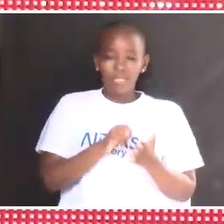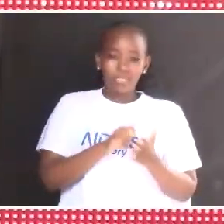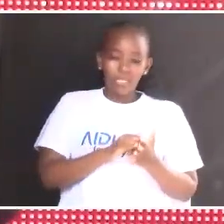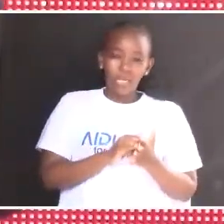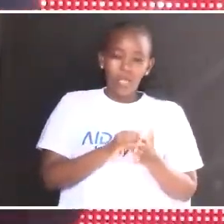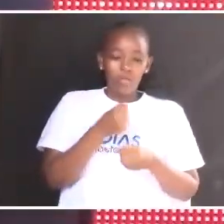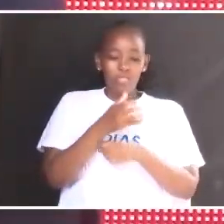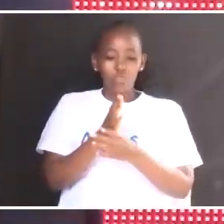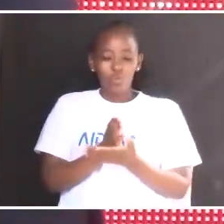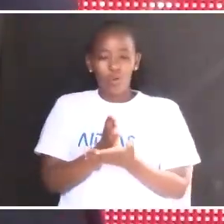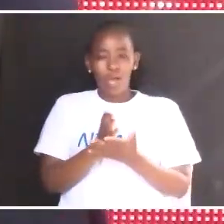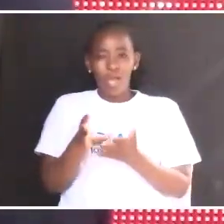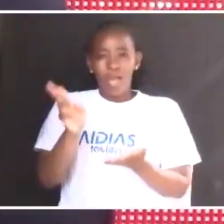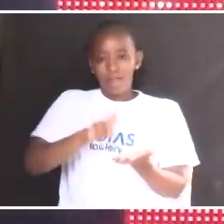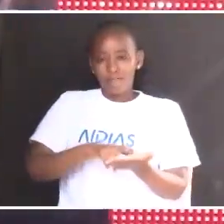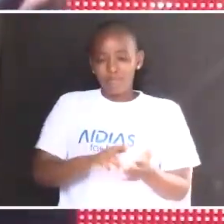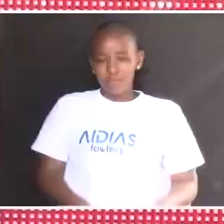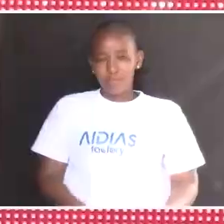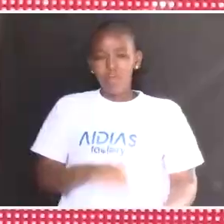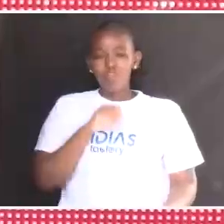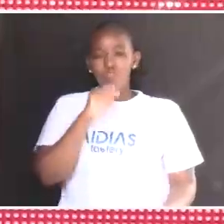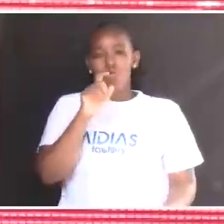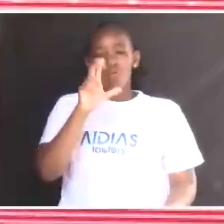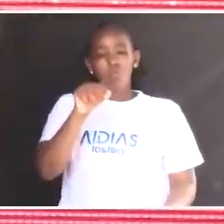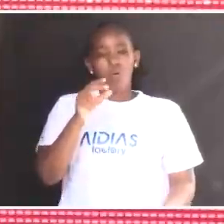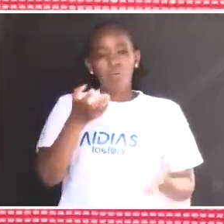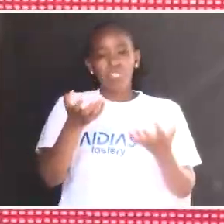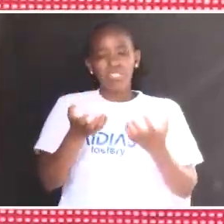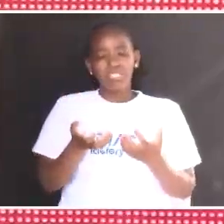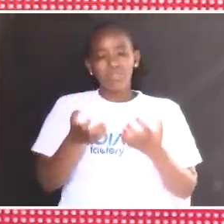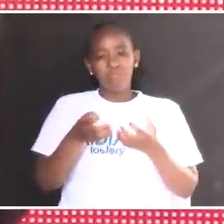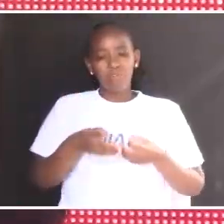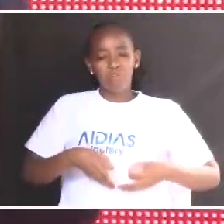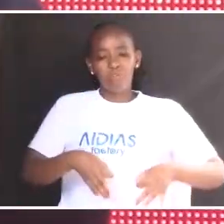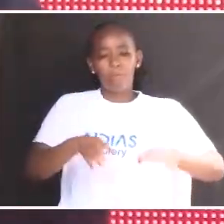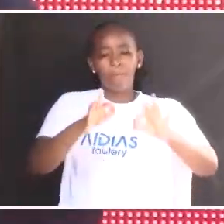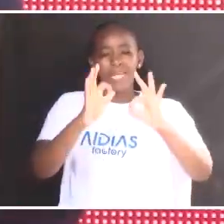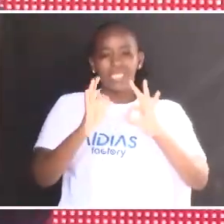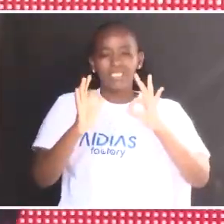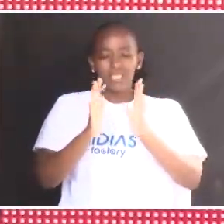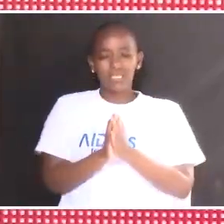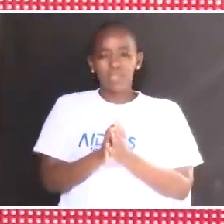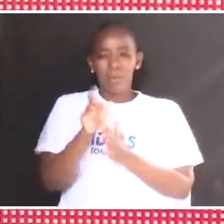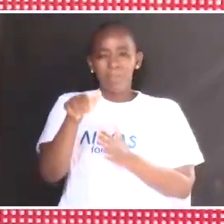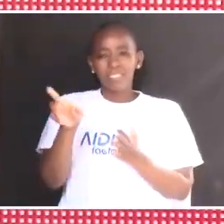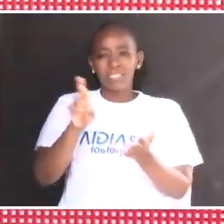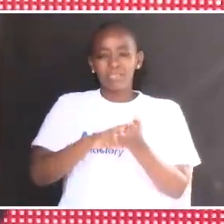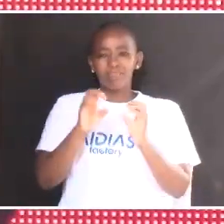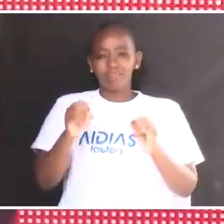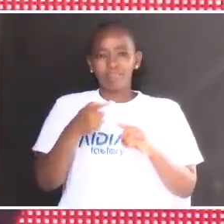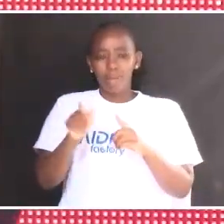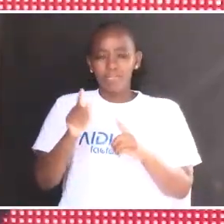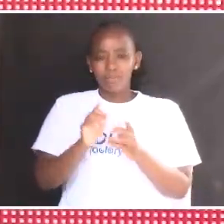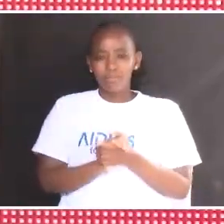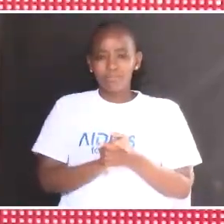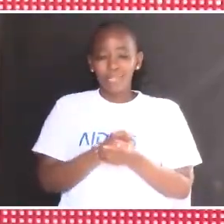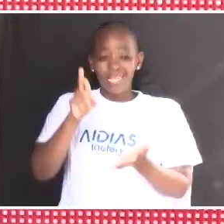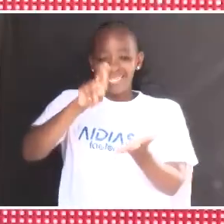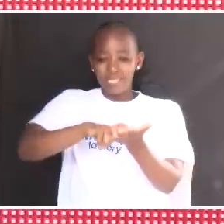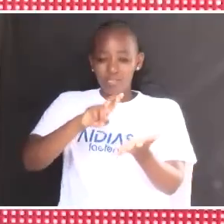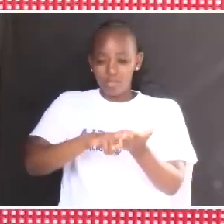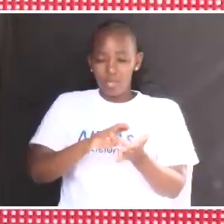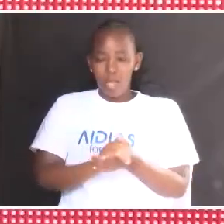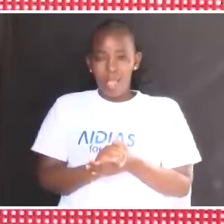to ensure there is registration. There is no need for formalities. So si lazima uregister. However, registration